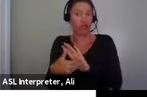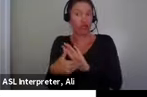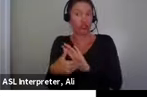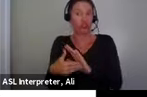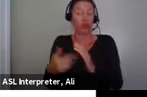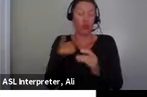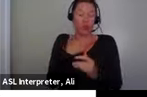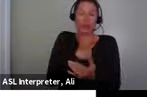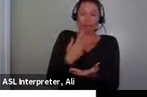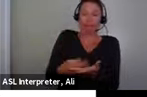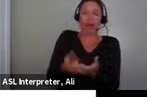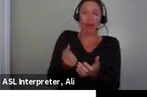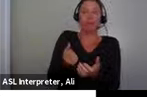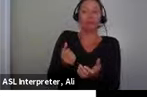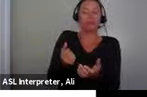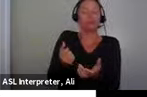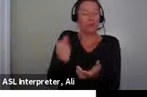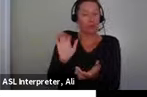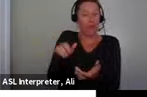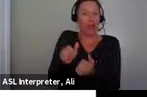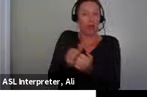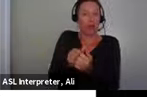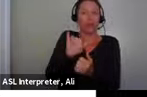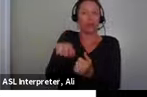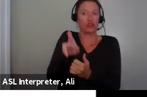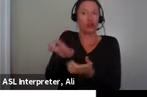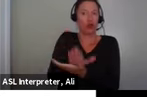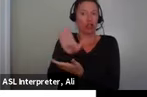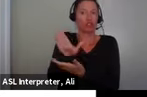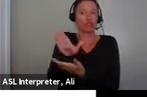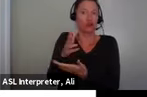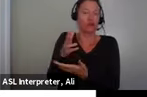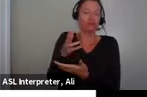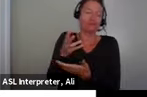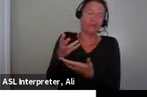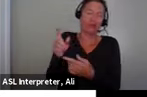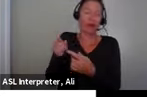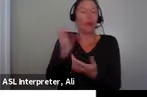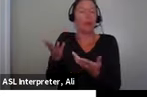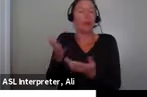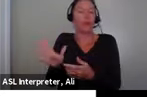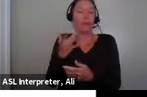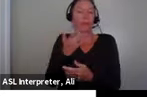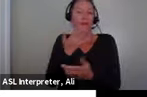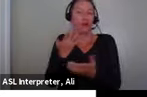concerning the junior college's preference, or at least discussions.